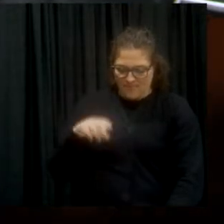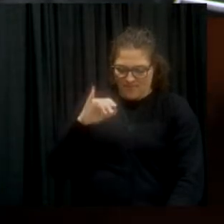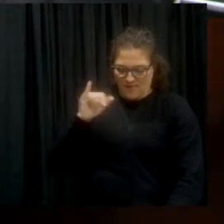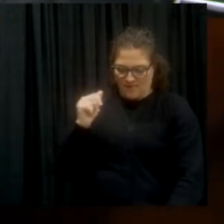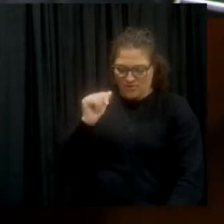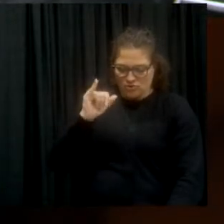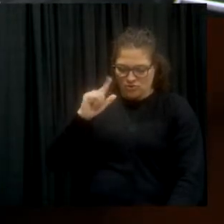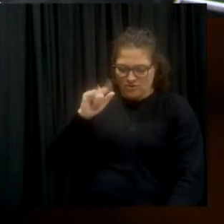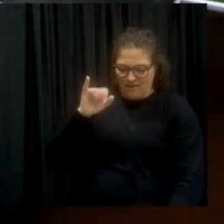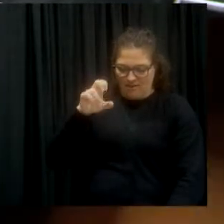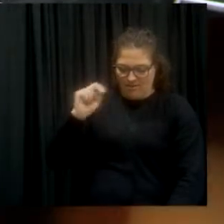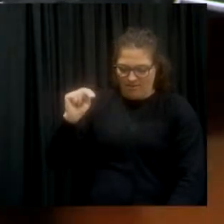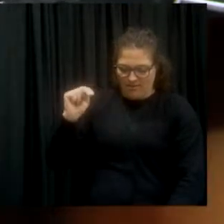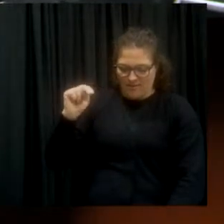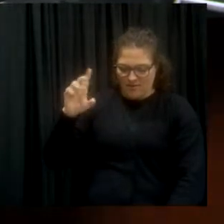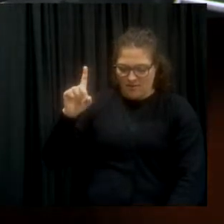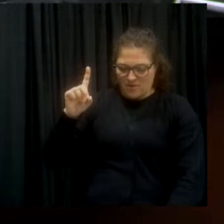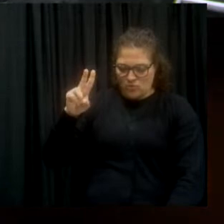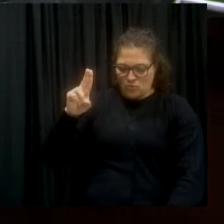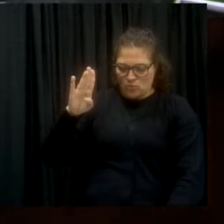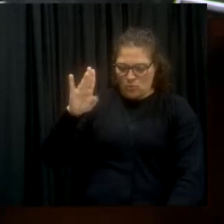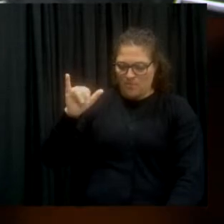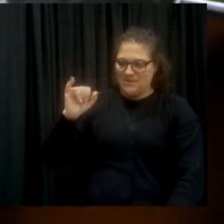Jalen Dubiak.